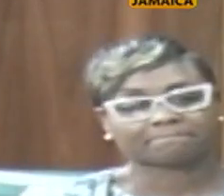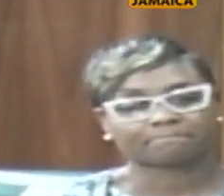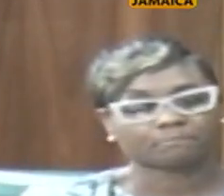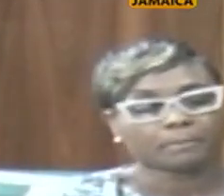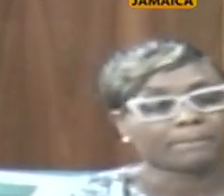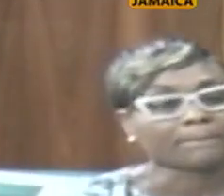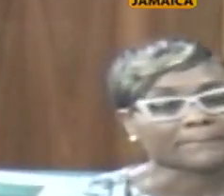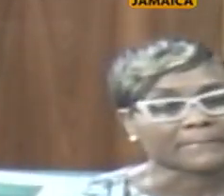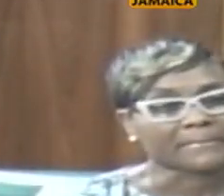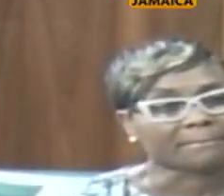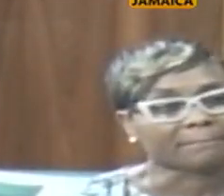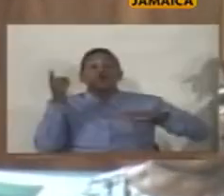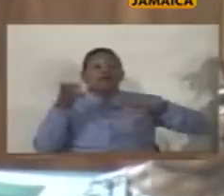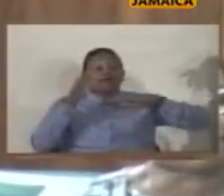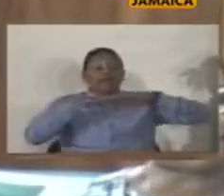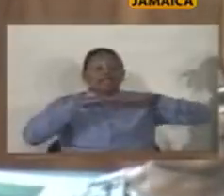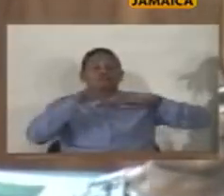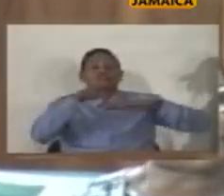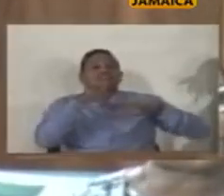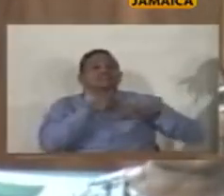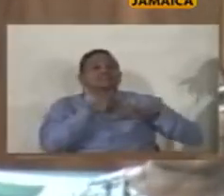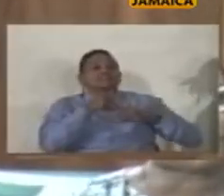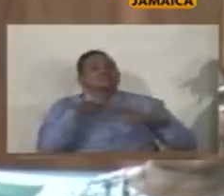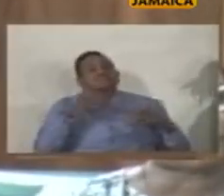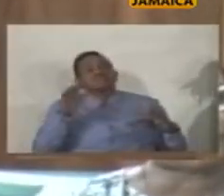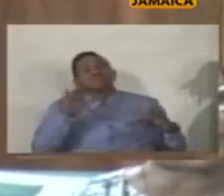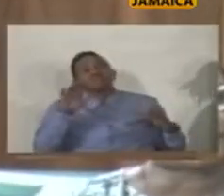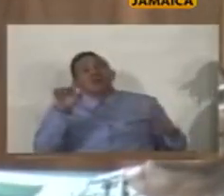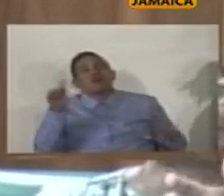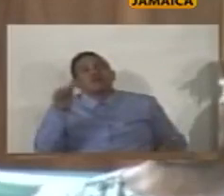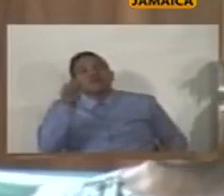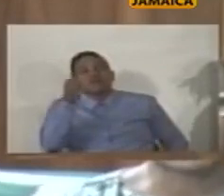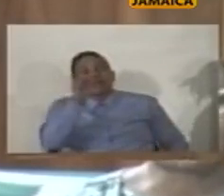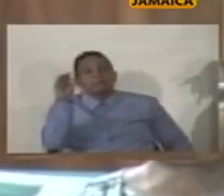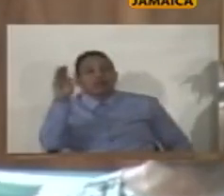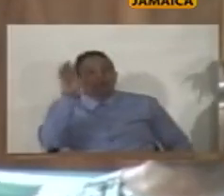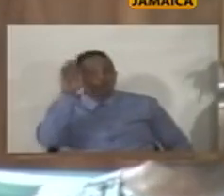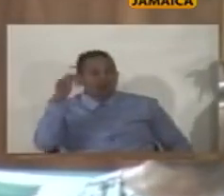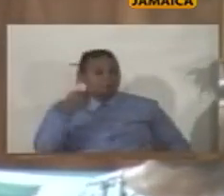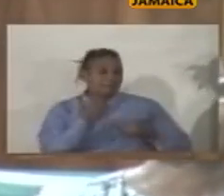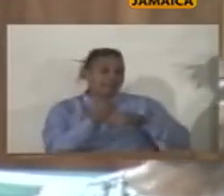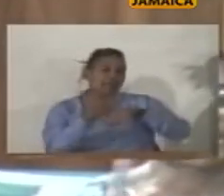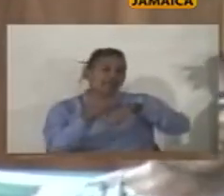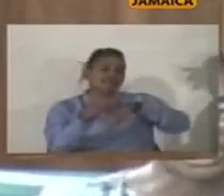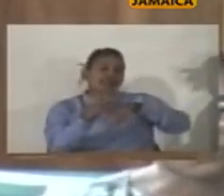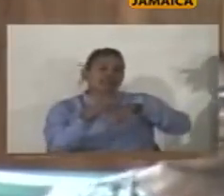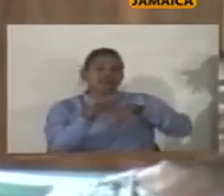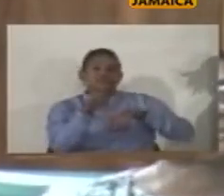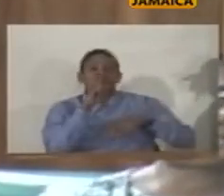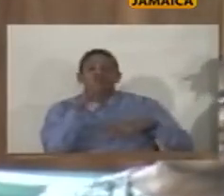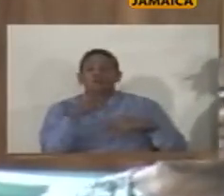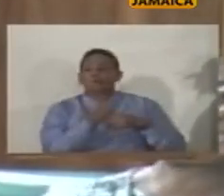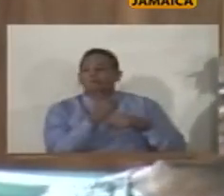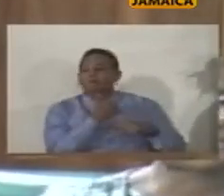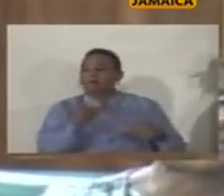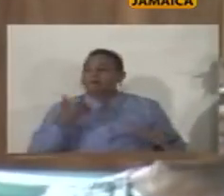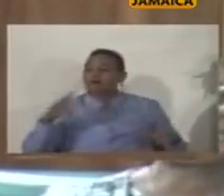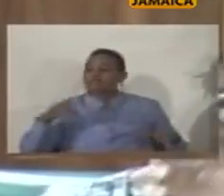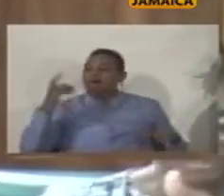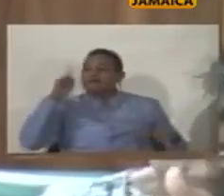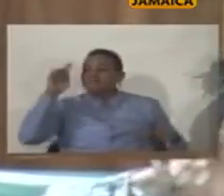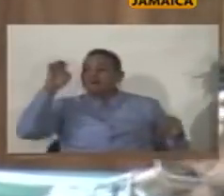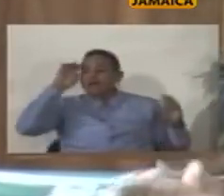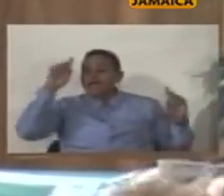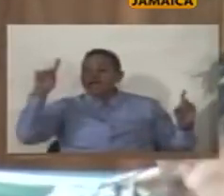for the increase is that another 10 million will be made available to members of parliament for